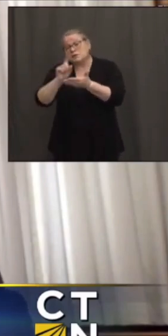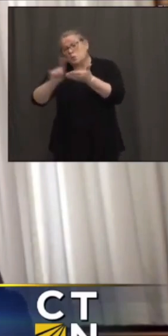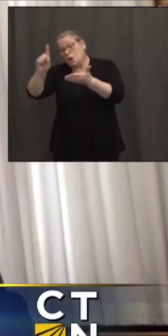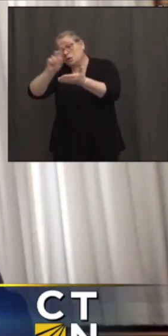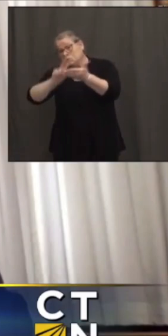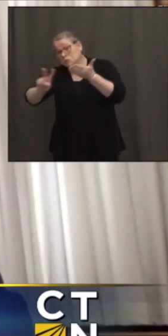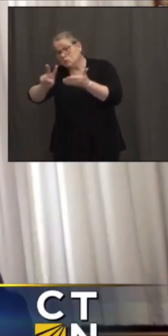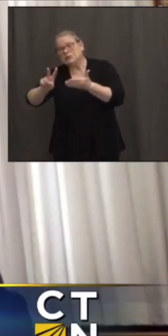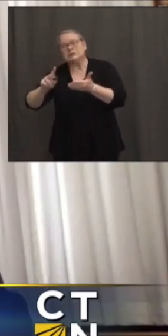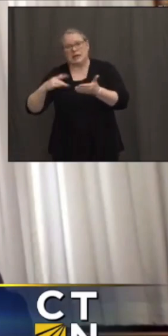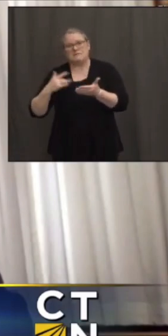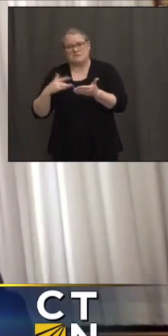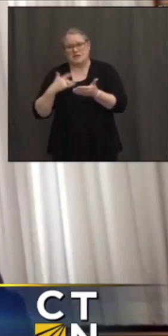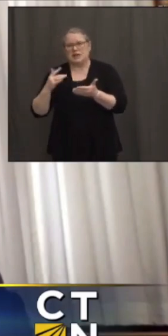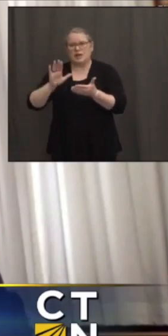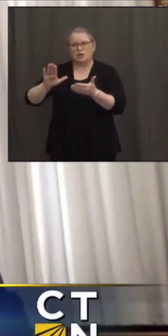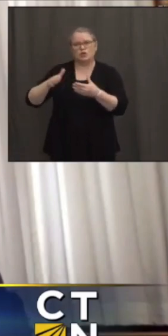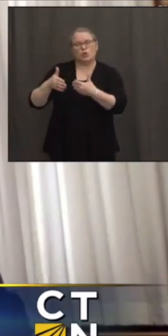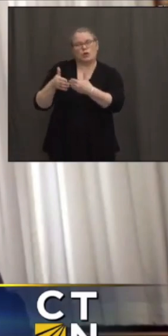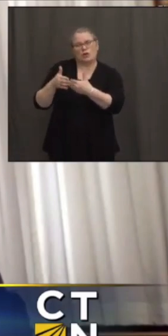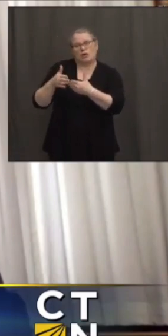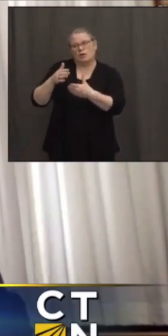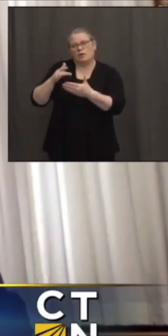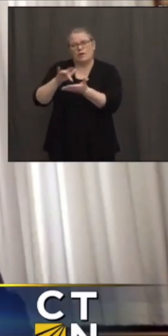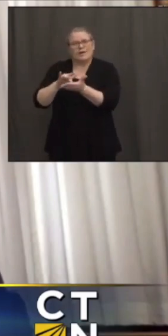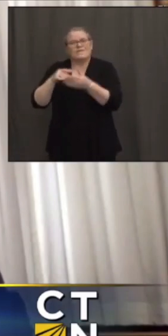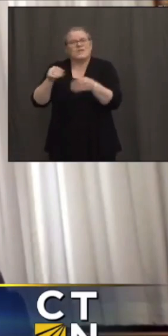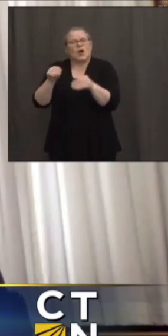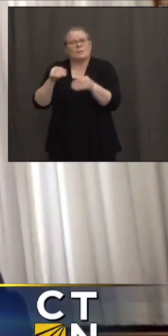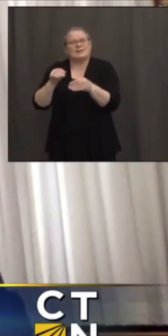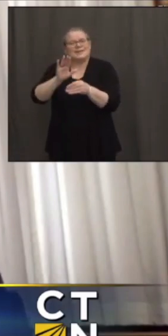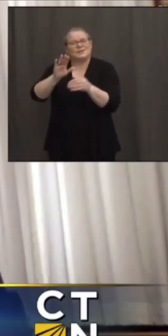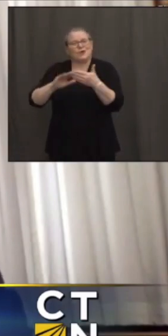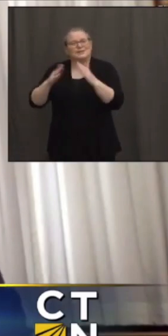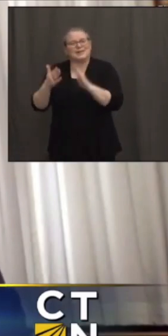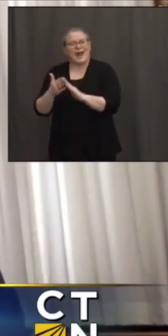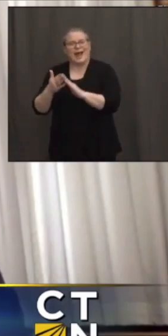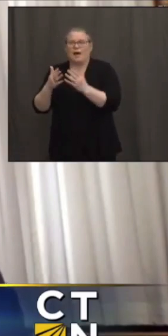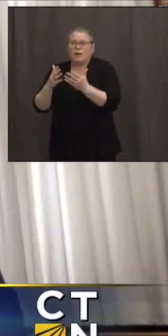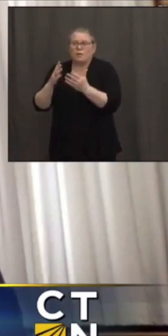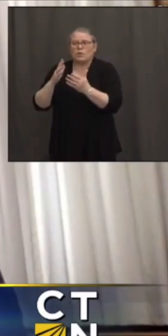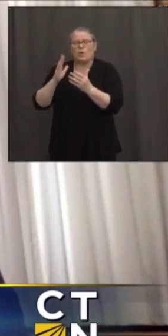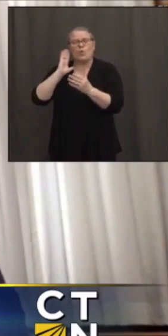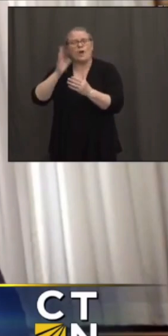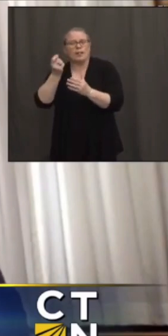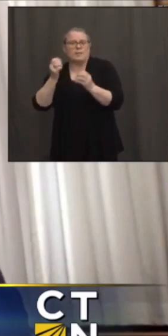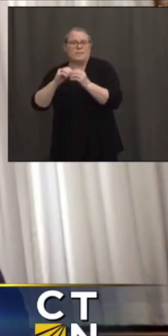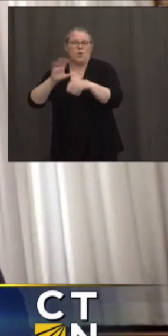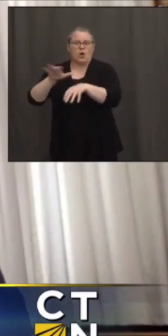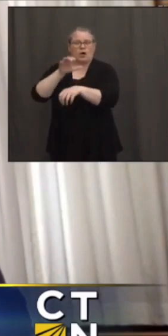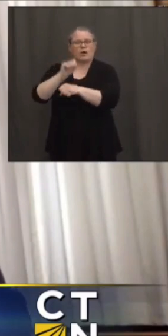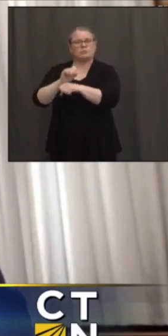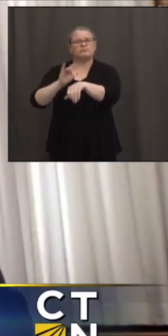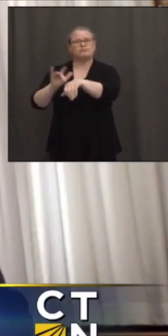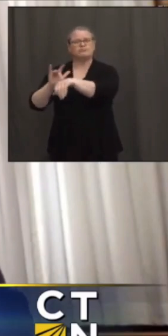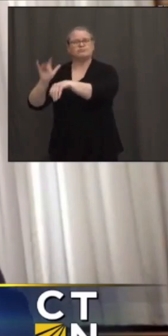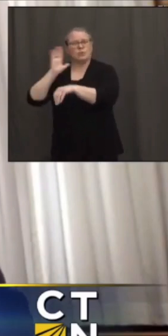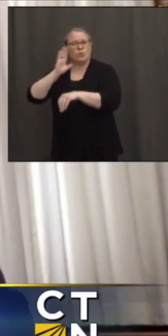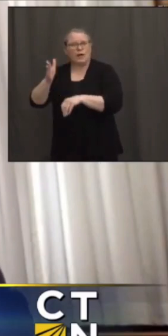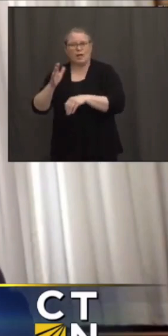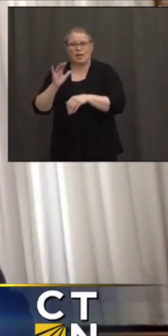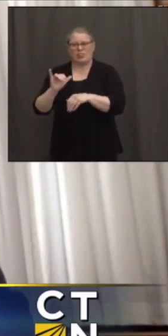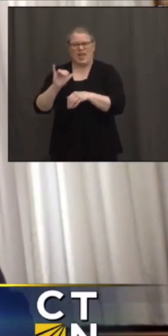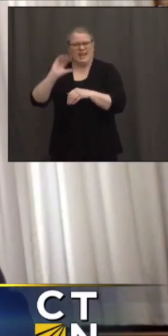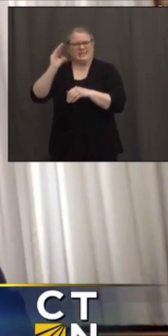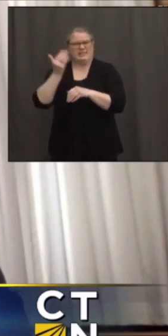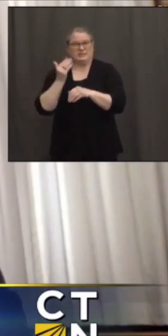more flexibility in your local neighborhood pharmacy. Maybe some of those were the sites that were getting gobbled up really fast over the last several months. It's